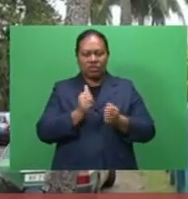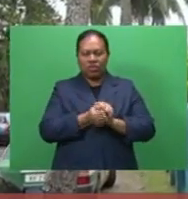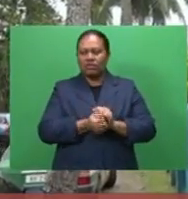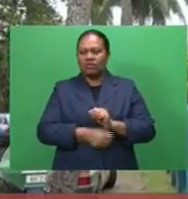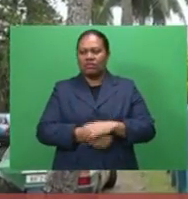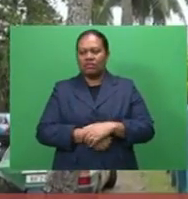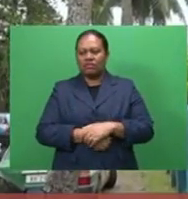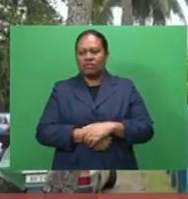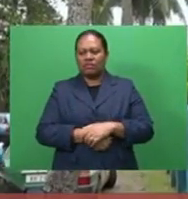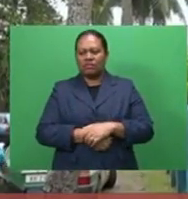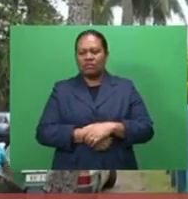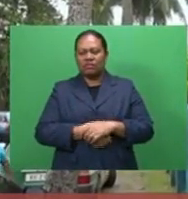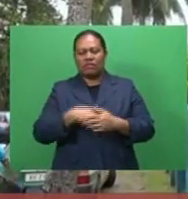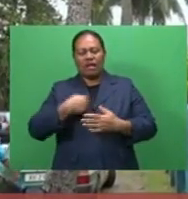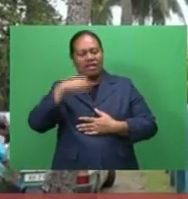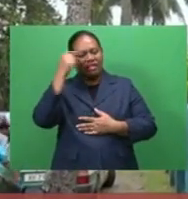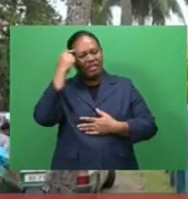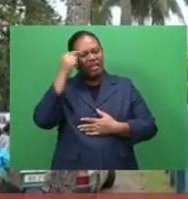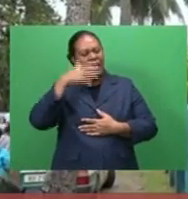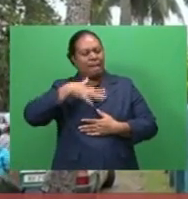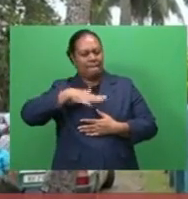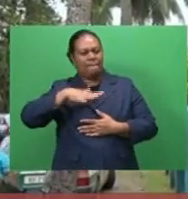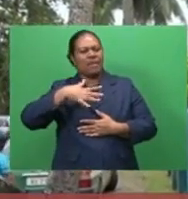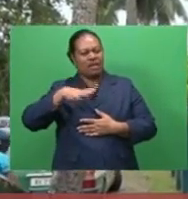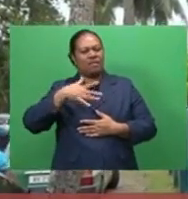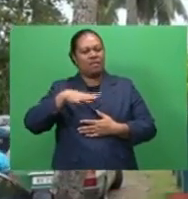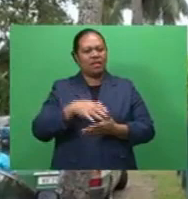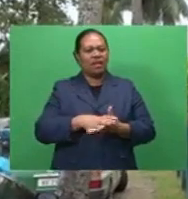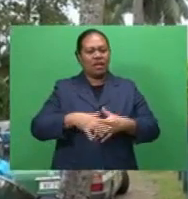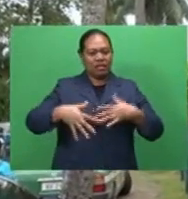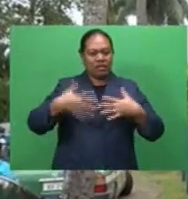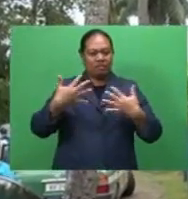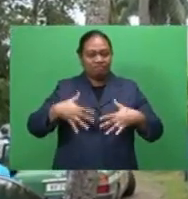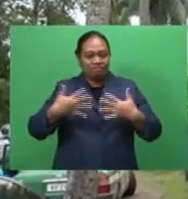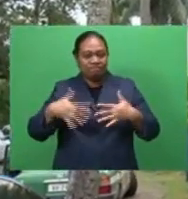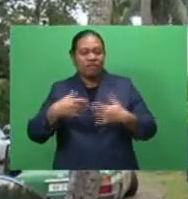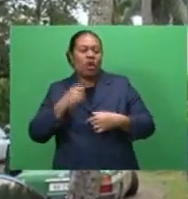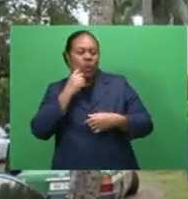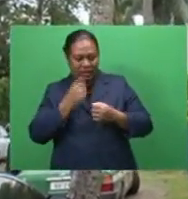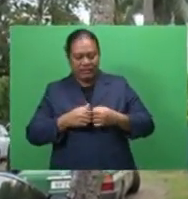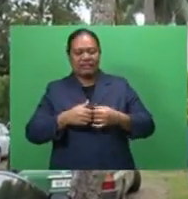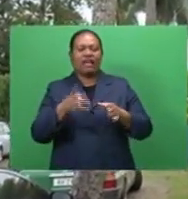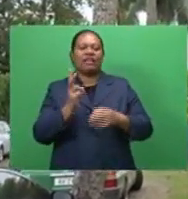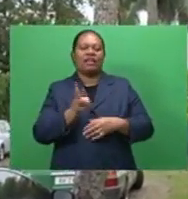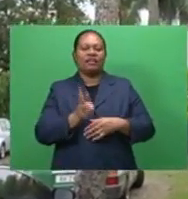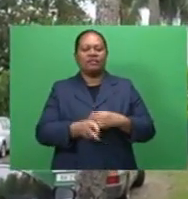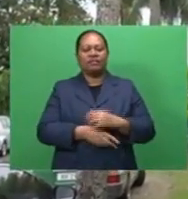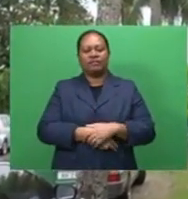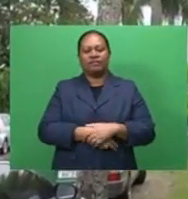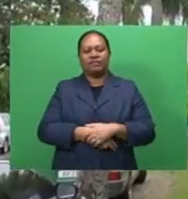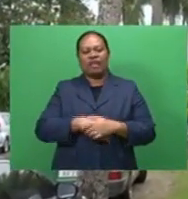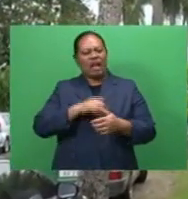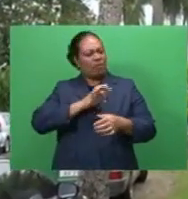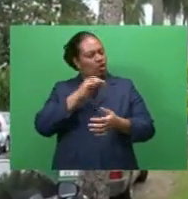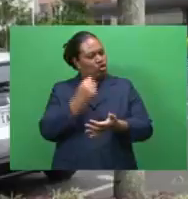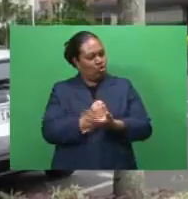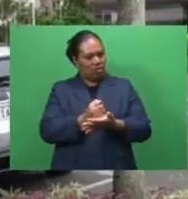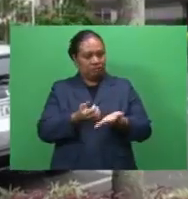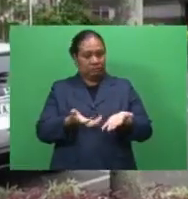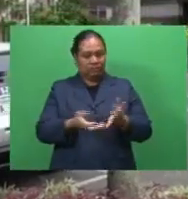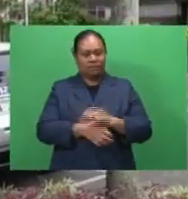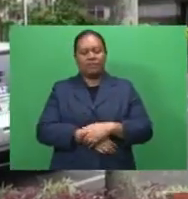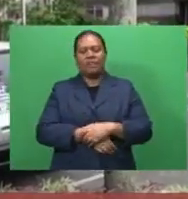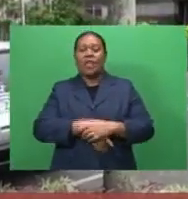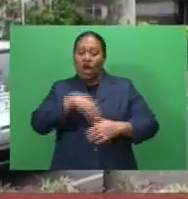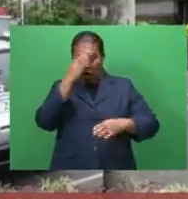game. I think maybe the Super Rugby and NRL will start again. I'm not too sure.